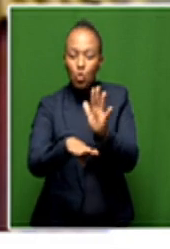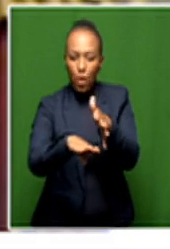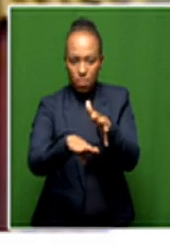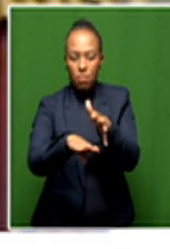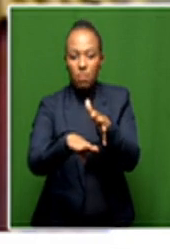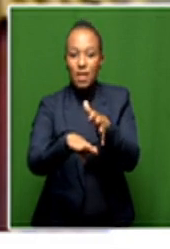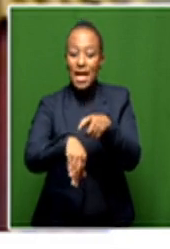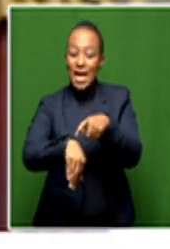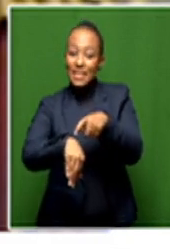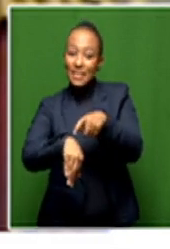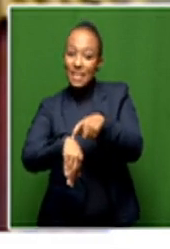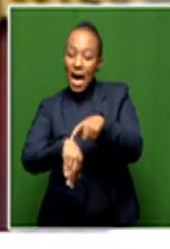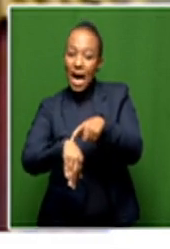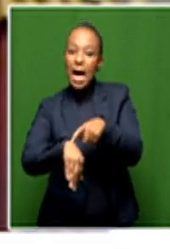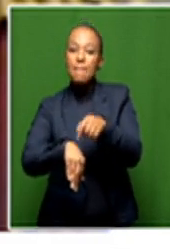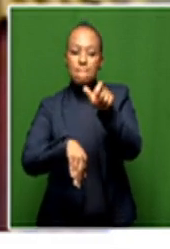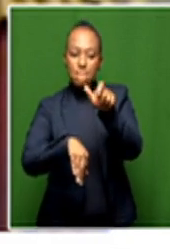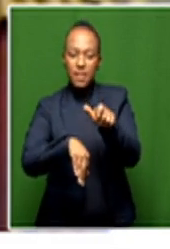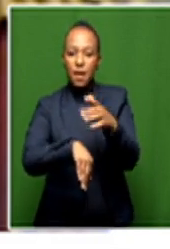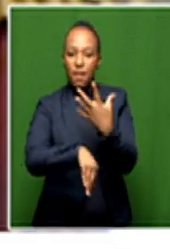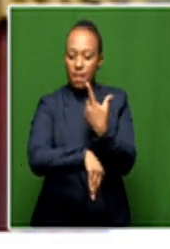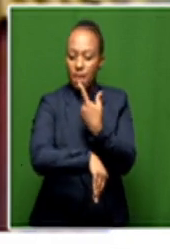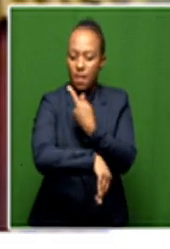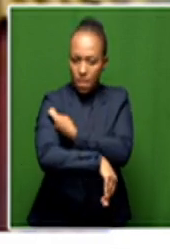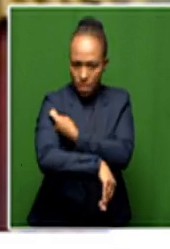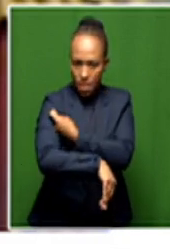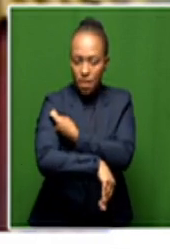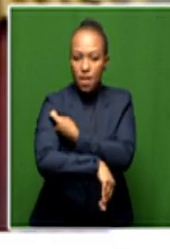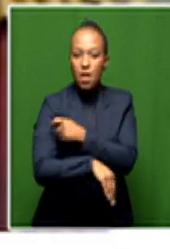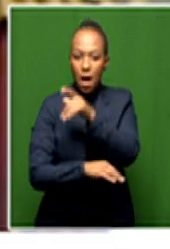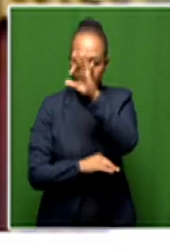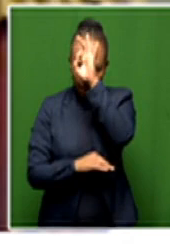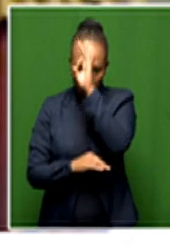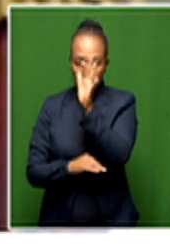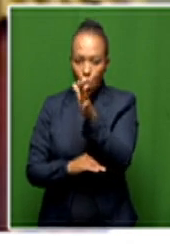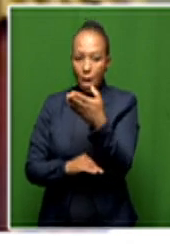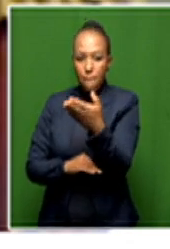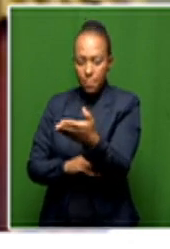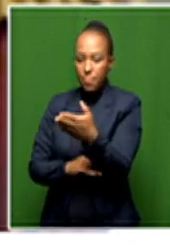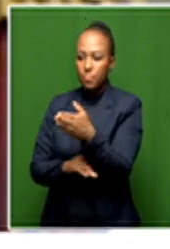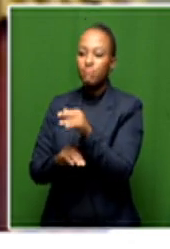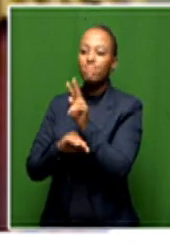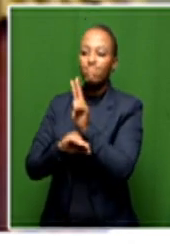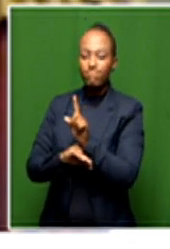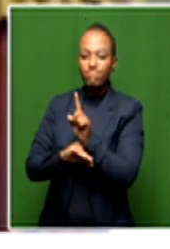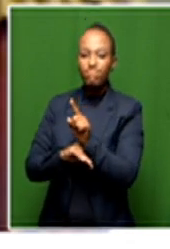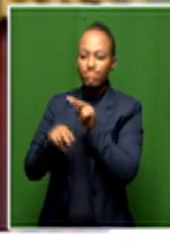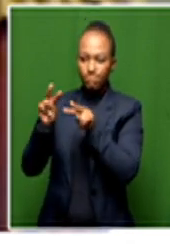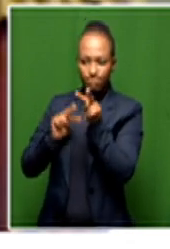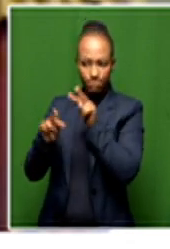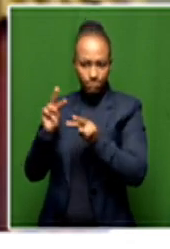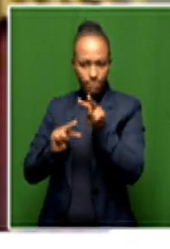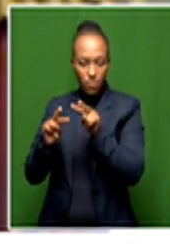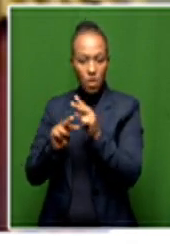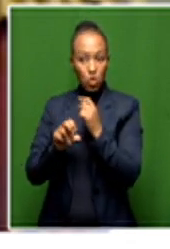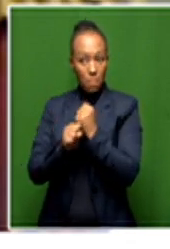is being administered to the patients, there will be police presence. So that's more to prevent anyone